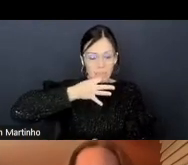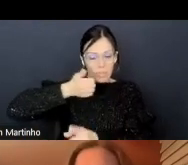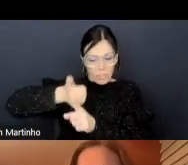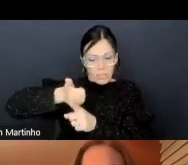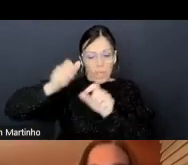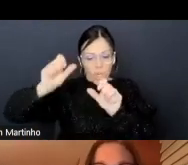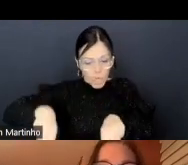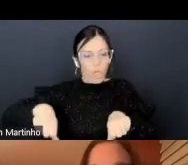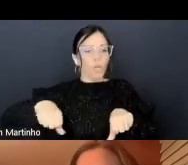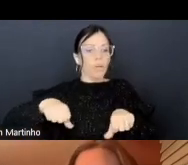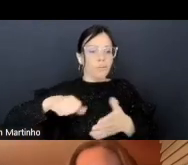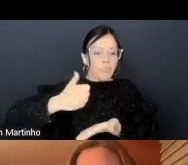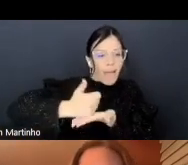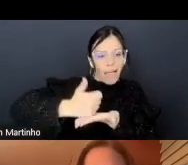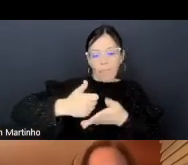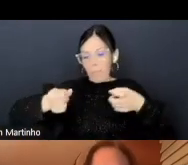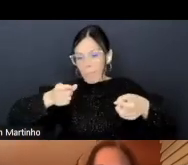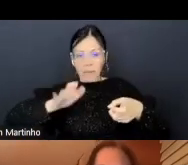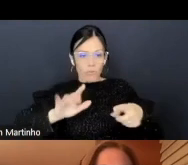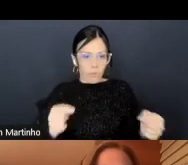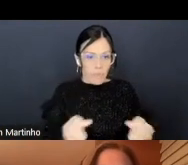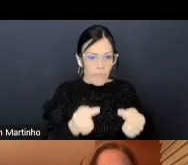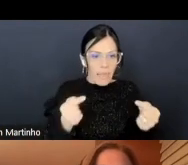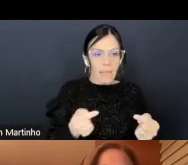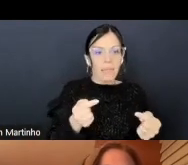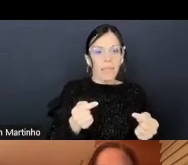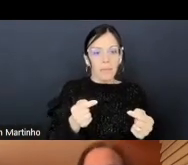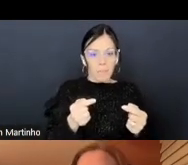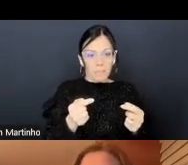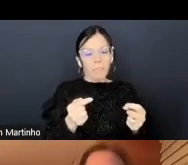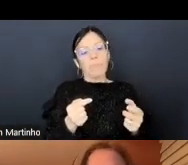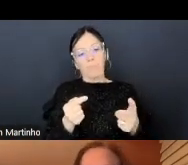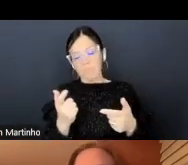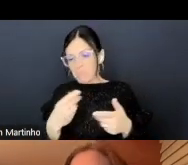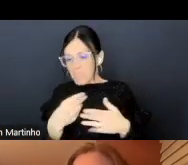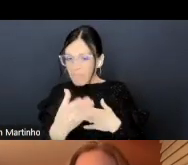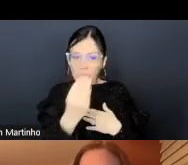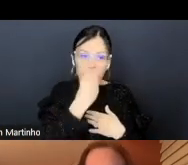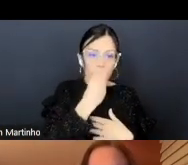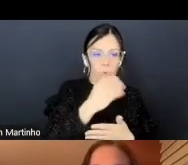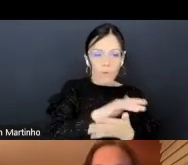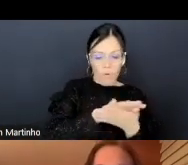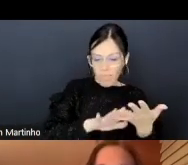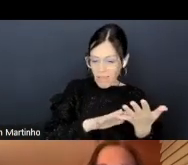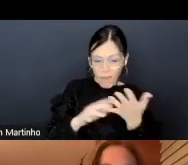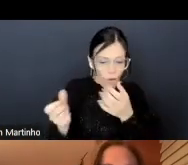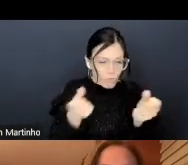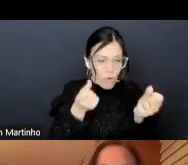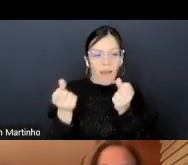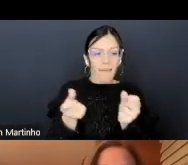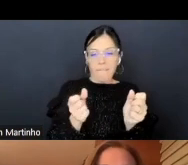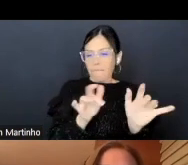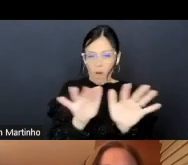treat him who could help him manage his pain who could get him his food who could drive him places um